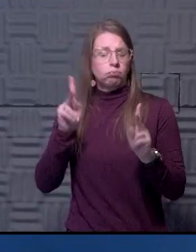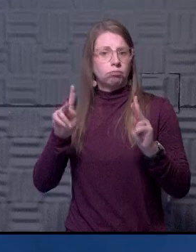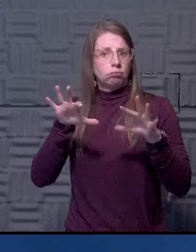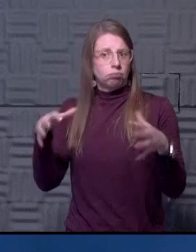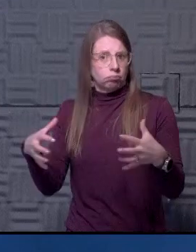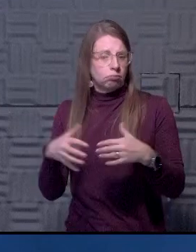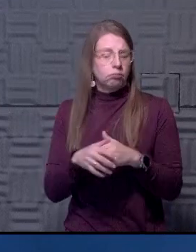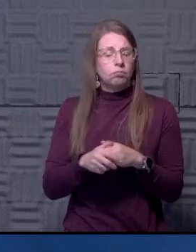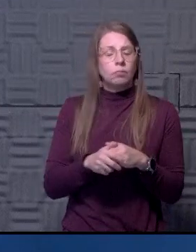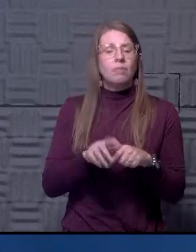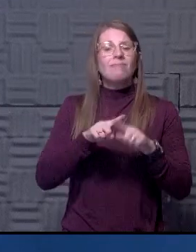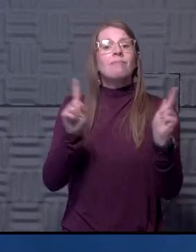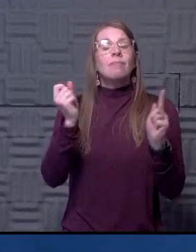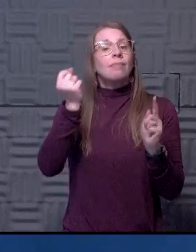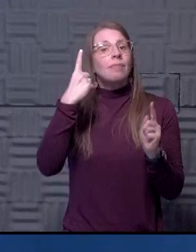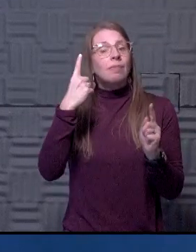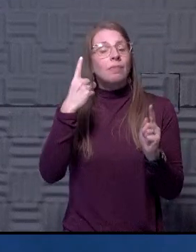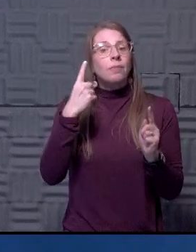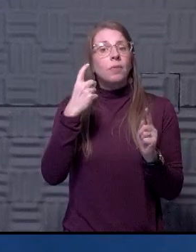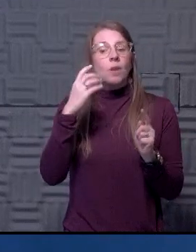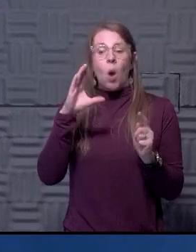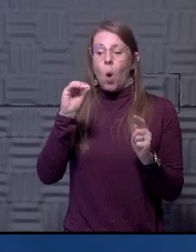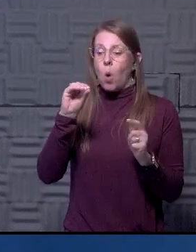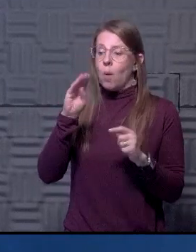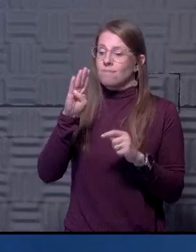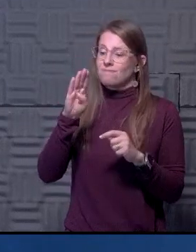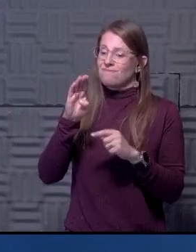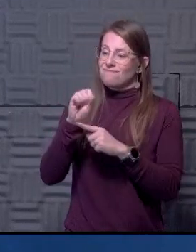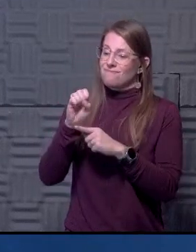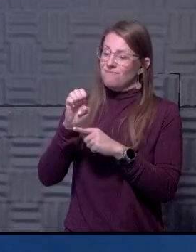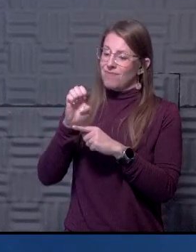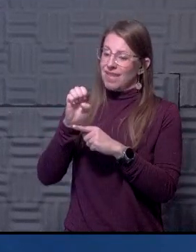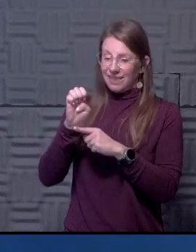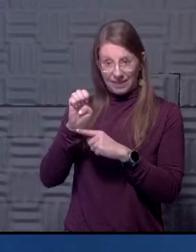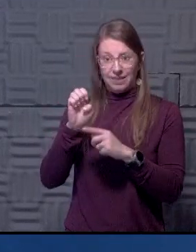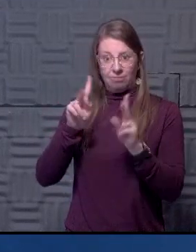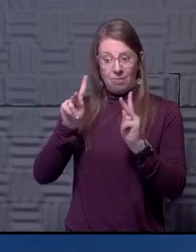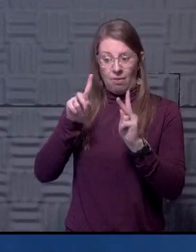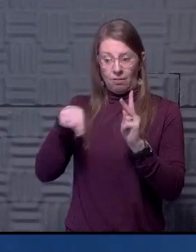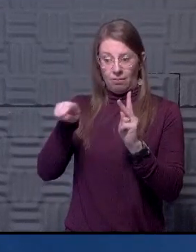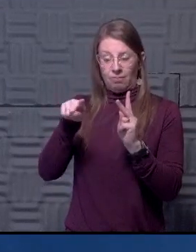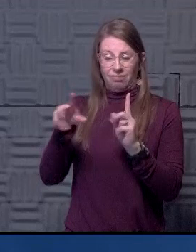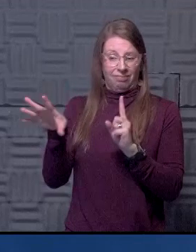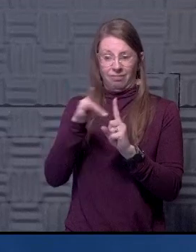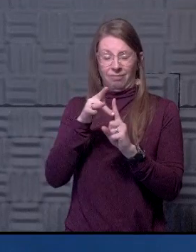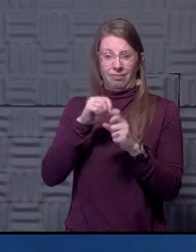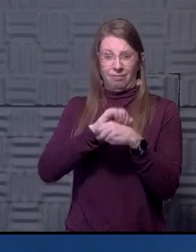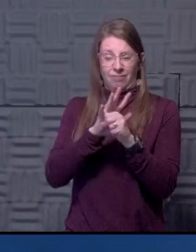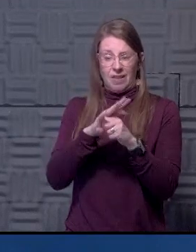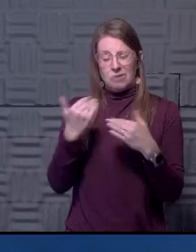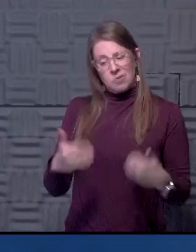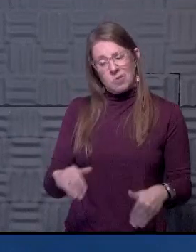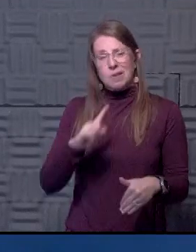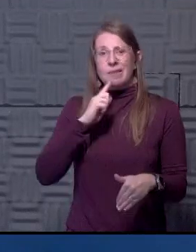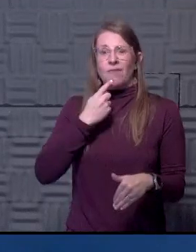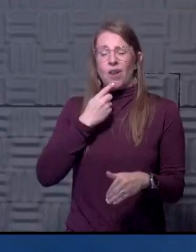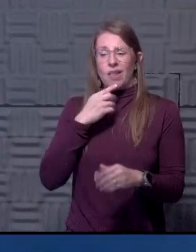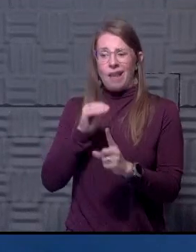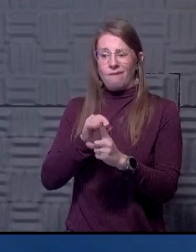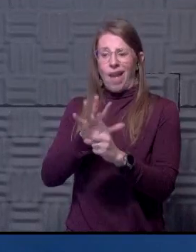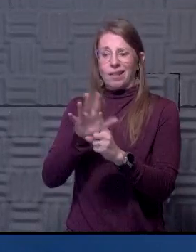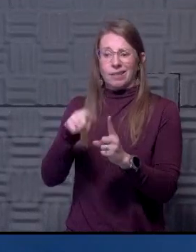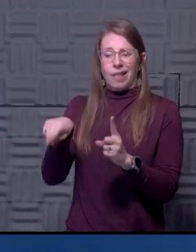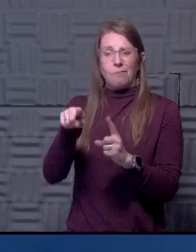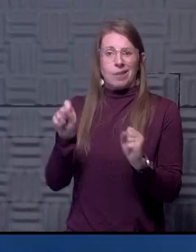We just know that when the obese individuals unfortunately get COVID, that it is can severely affect them. But at this point,